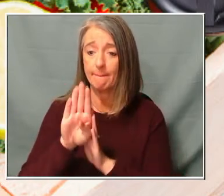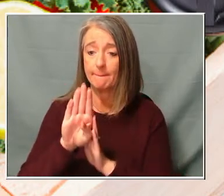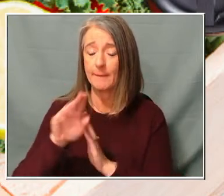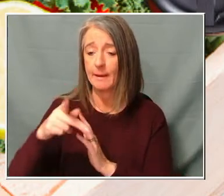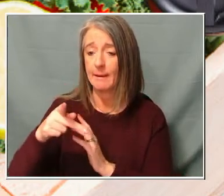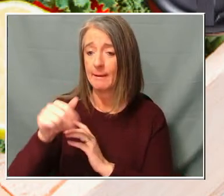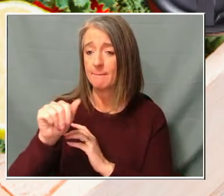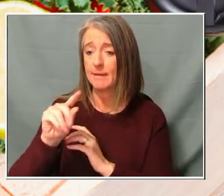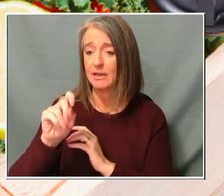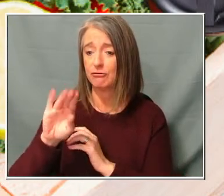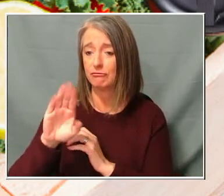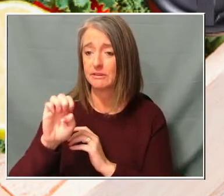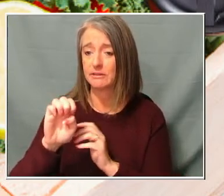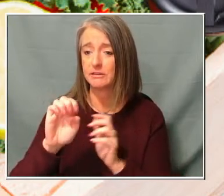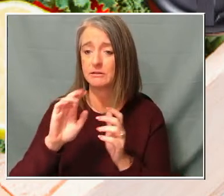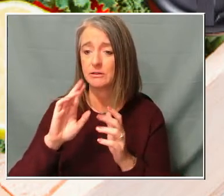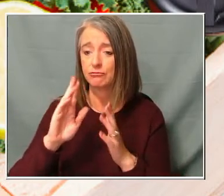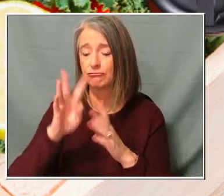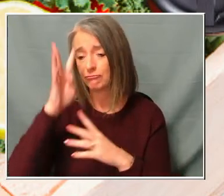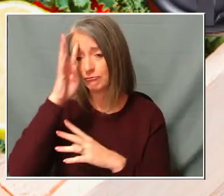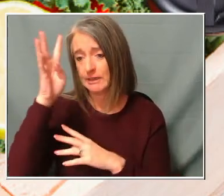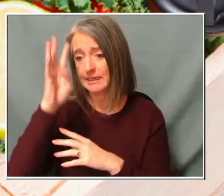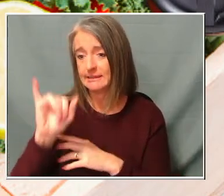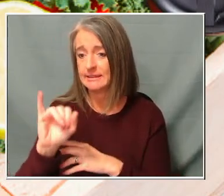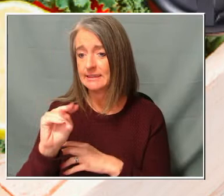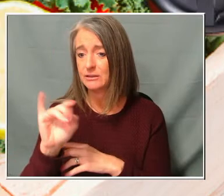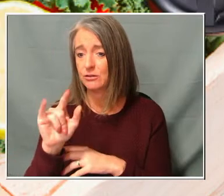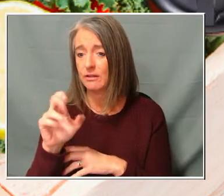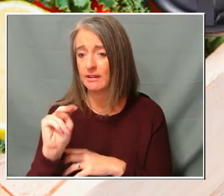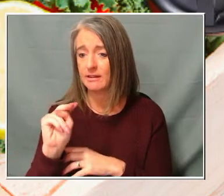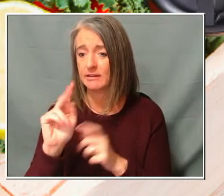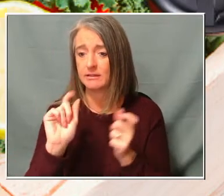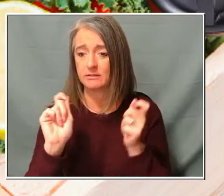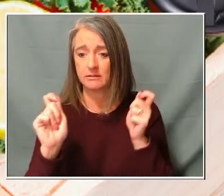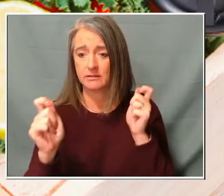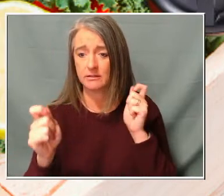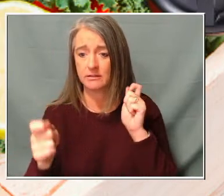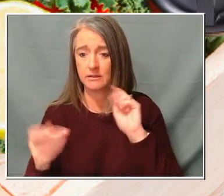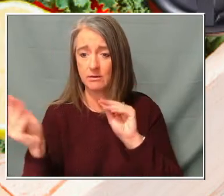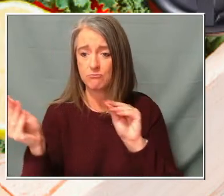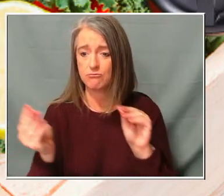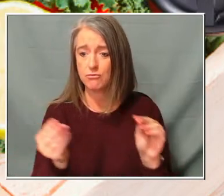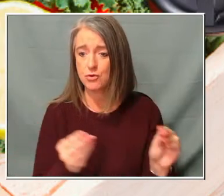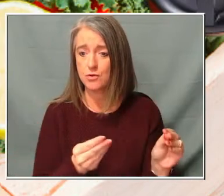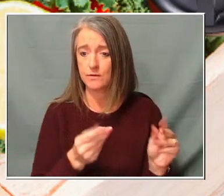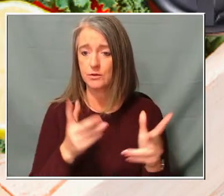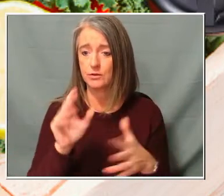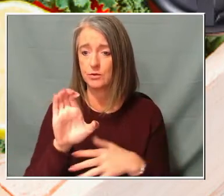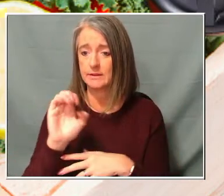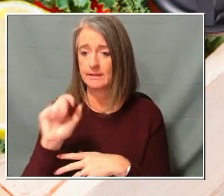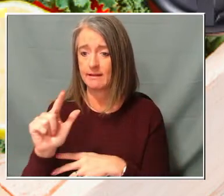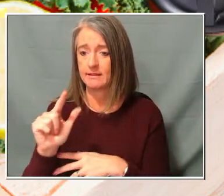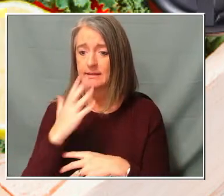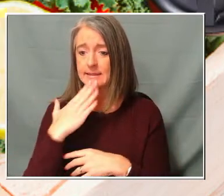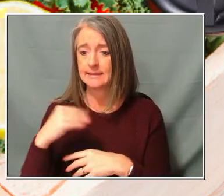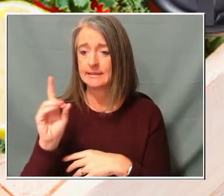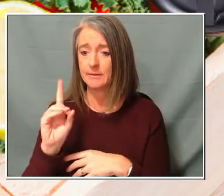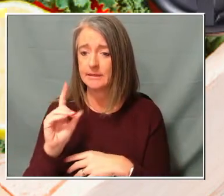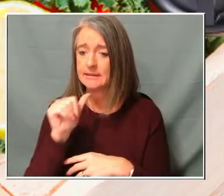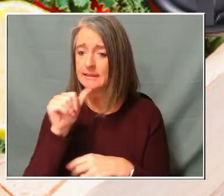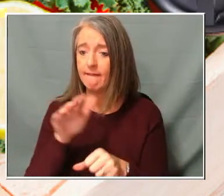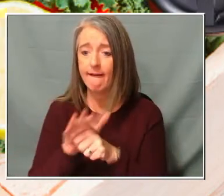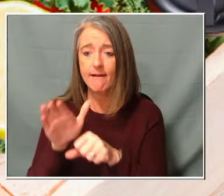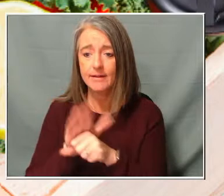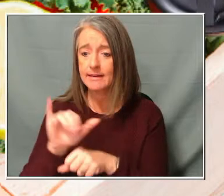the hormone insulin. Insulin moves the glucose from your blood to your cells. But with diabetes, either your body doesn't have enough